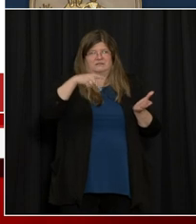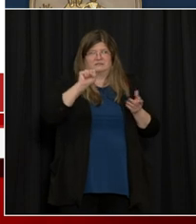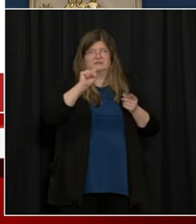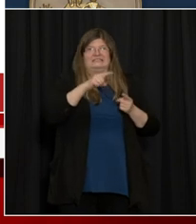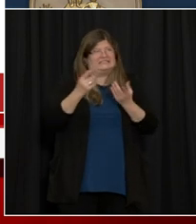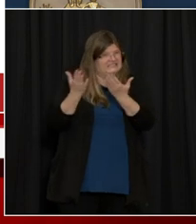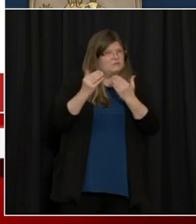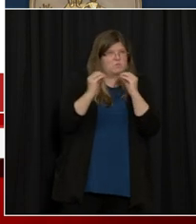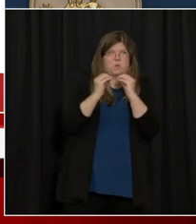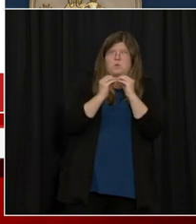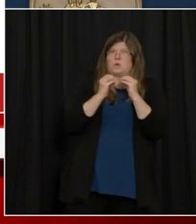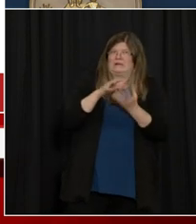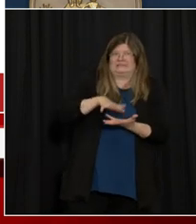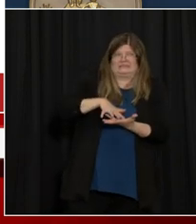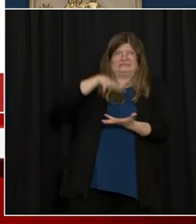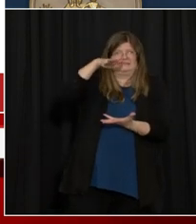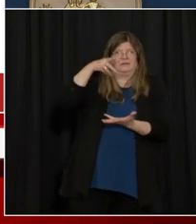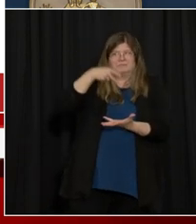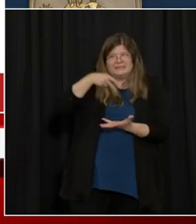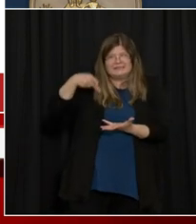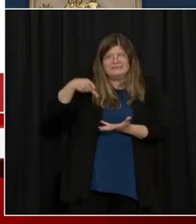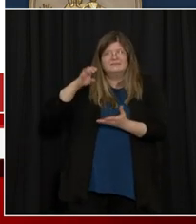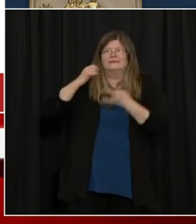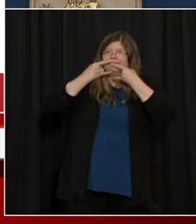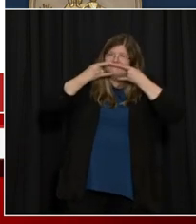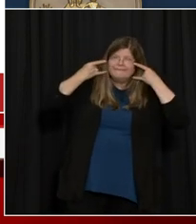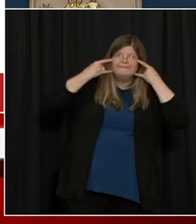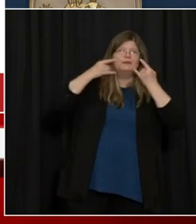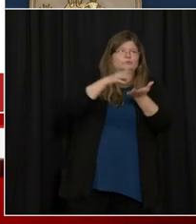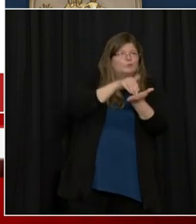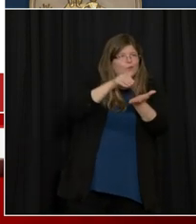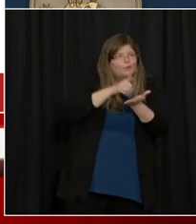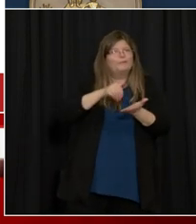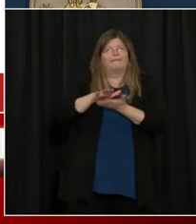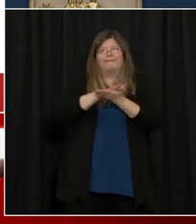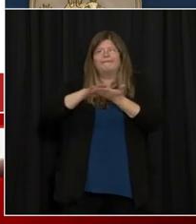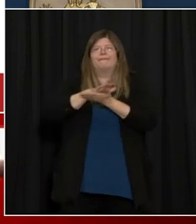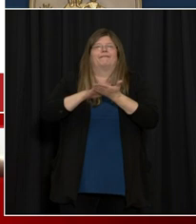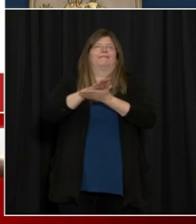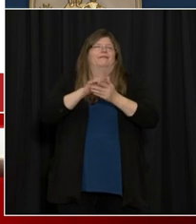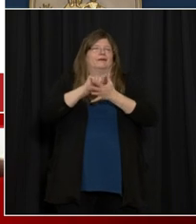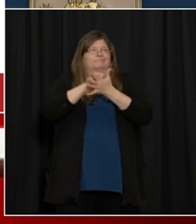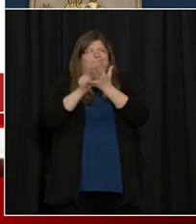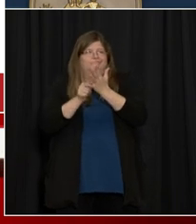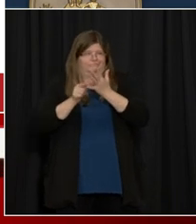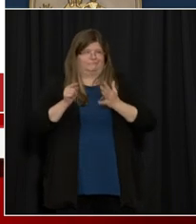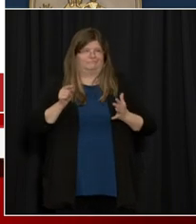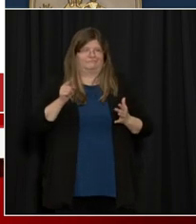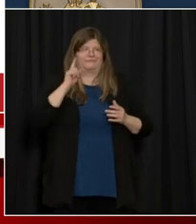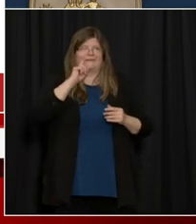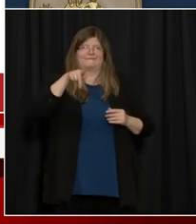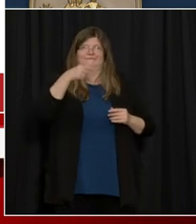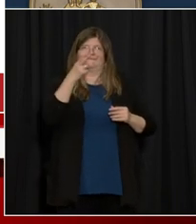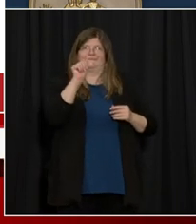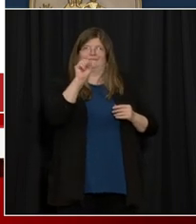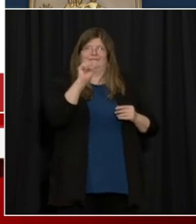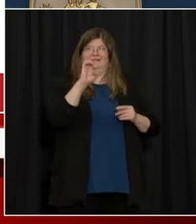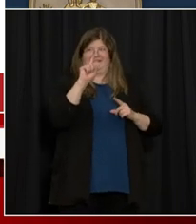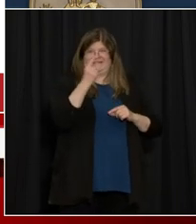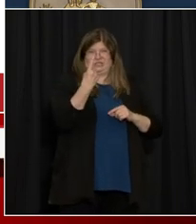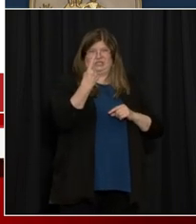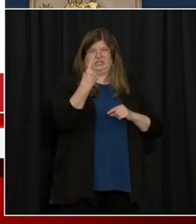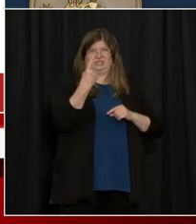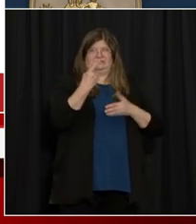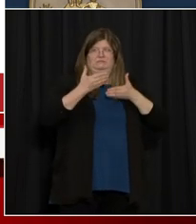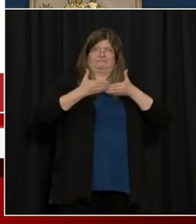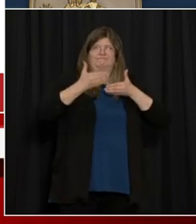supplies, PPE, soap, and hand sanitizer that could be used in our phased reopening for non-essential